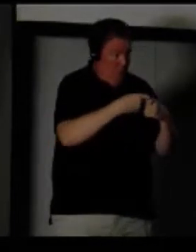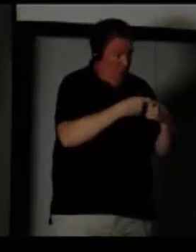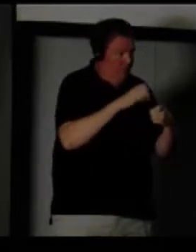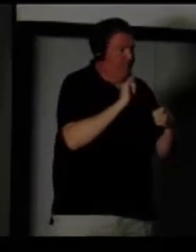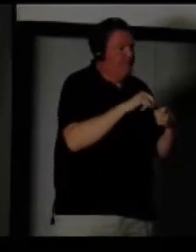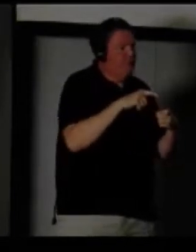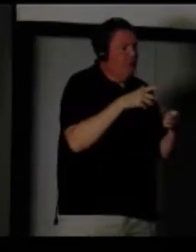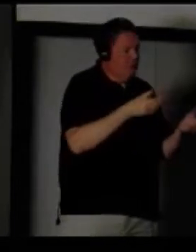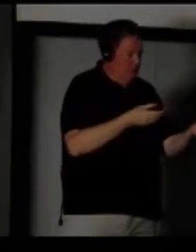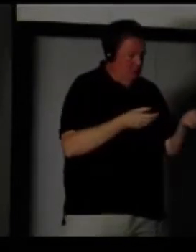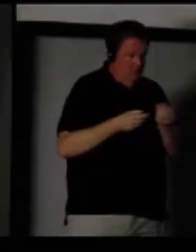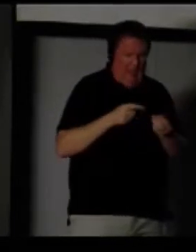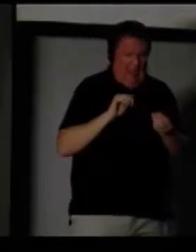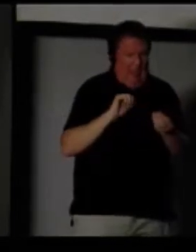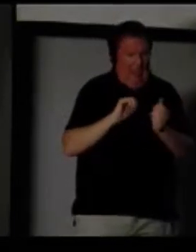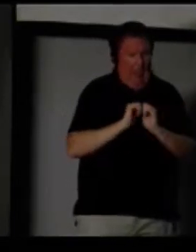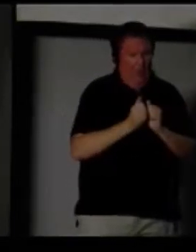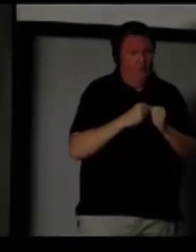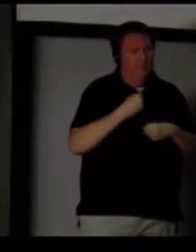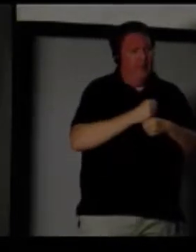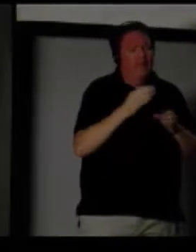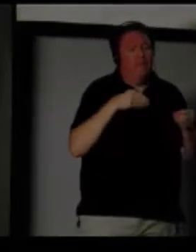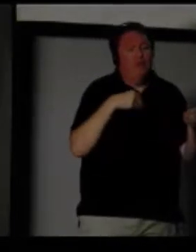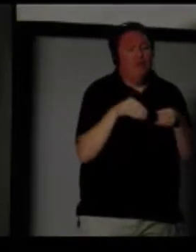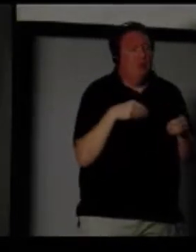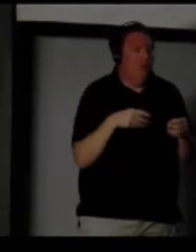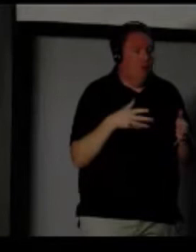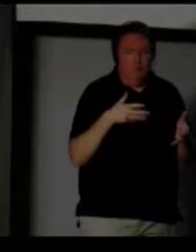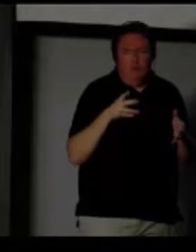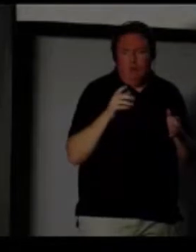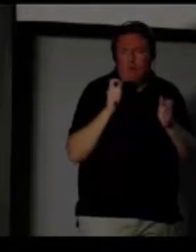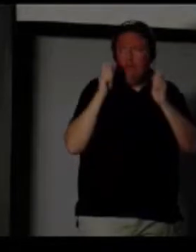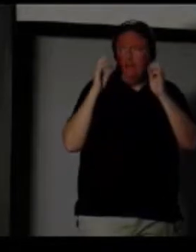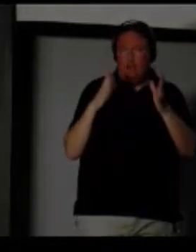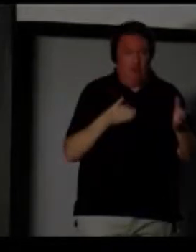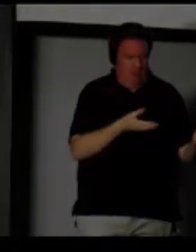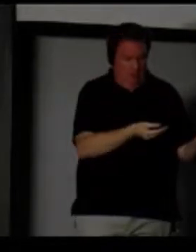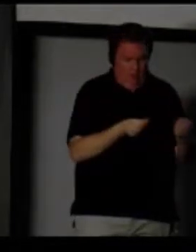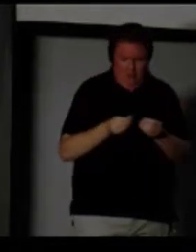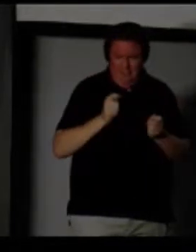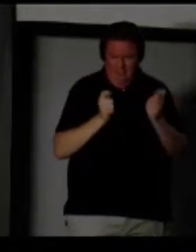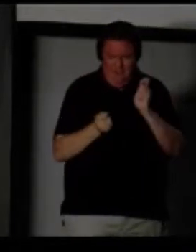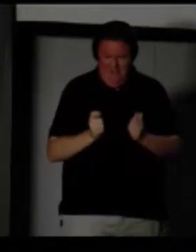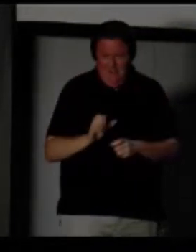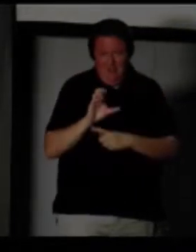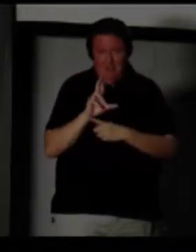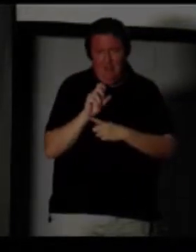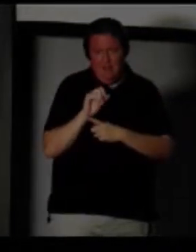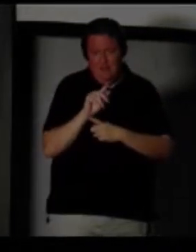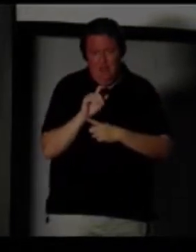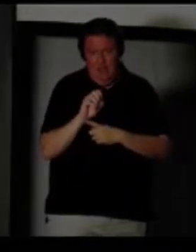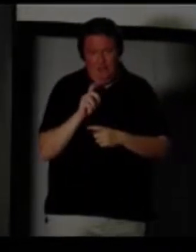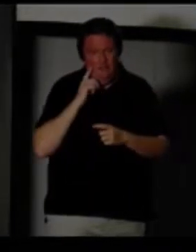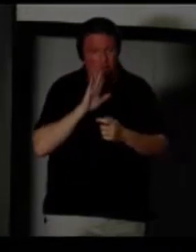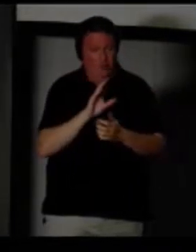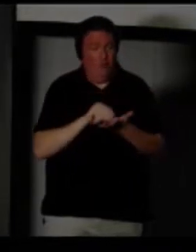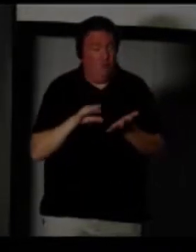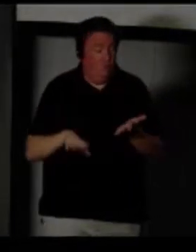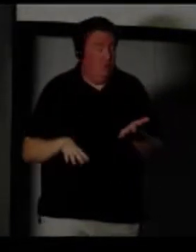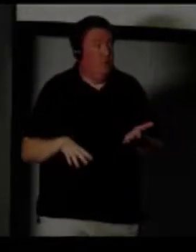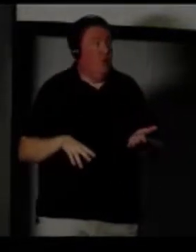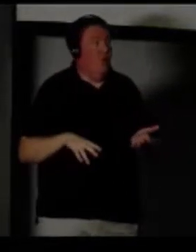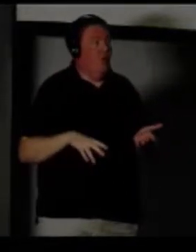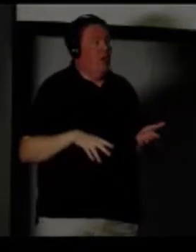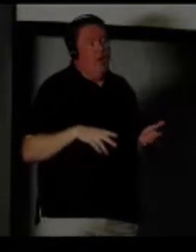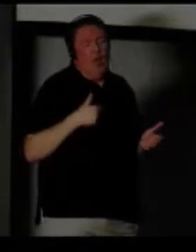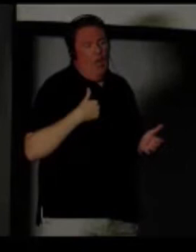so teachers are able to adapt it and use it in the ways that they need to customize it for their students. So without